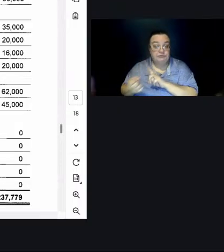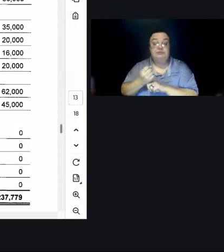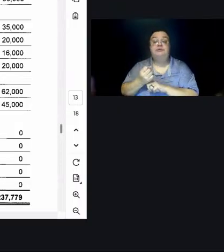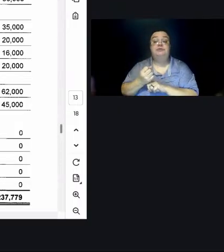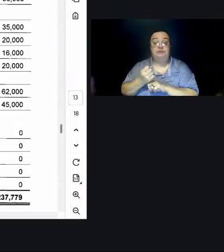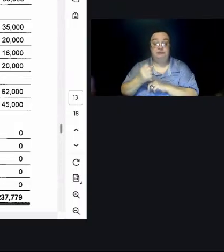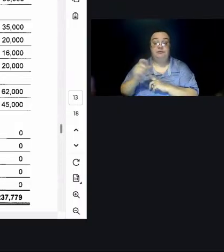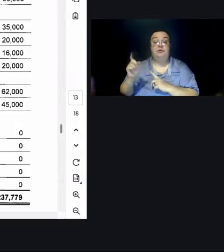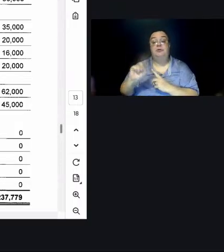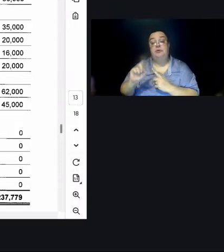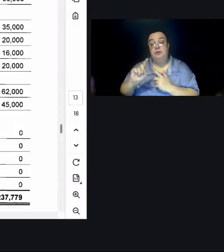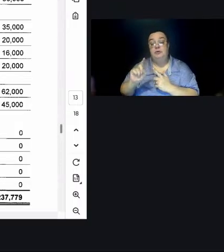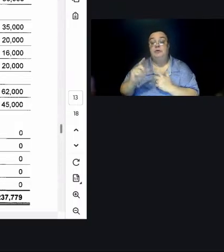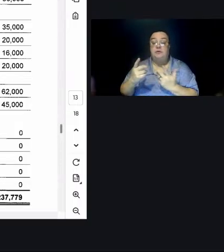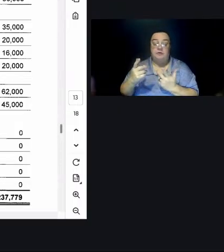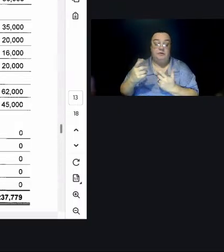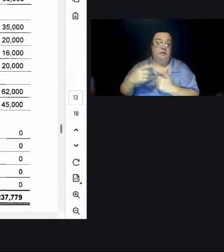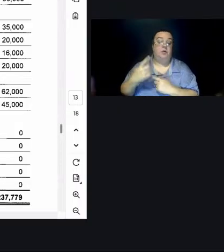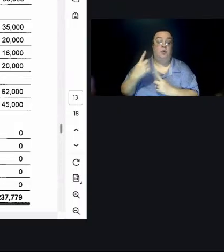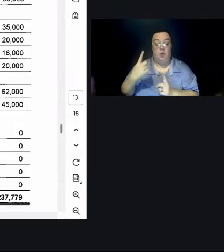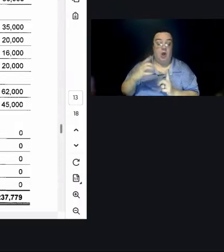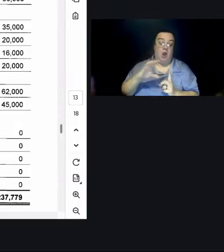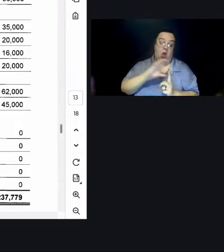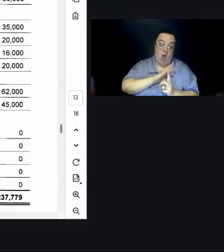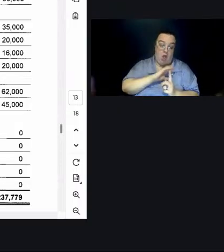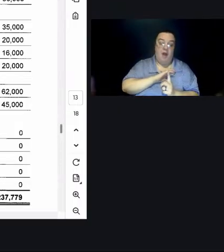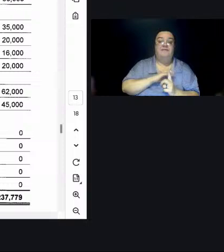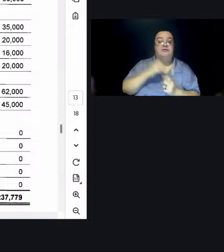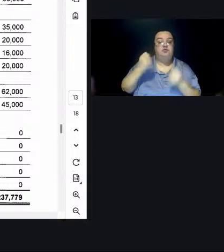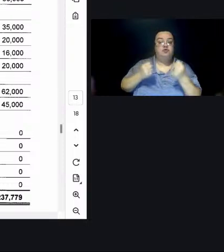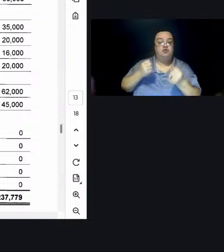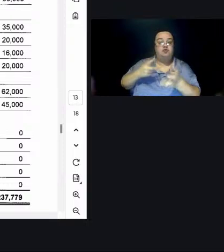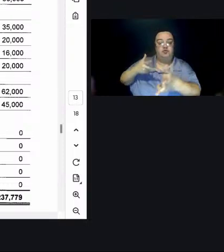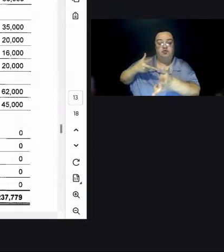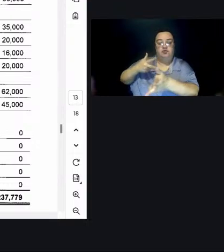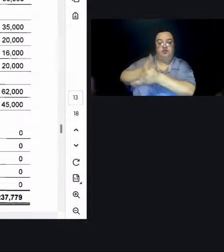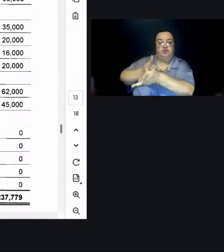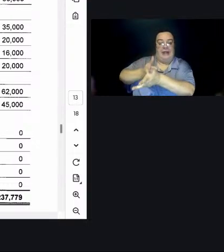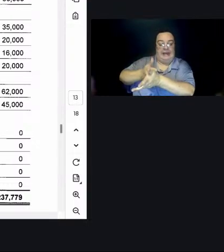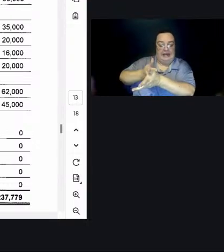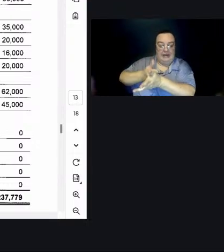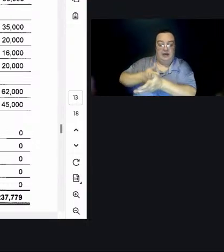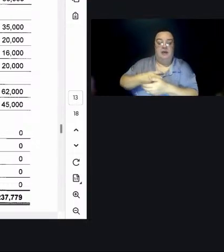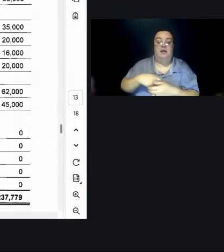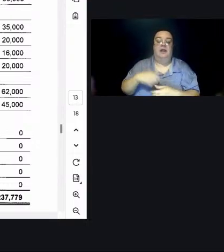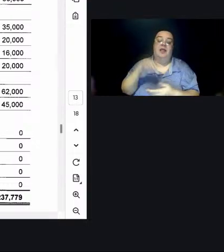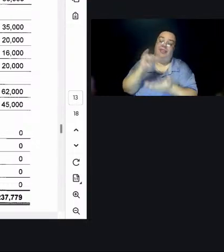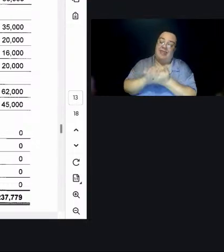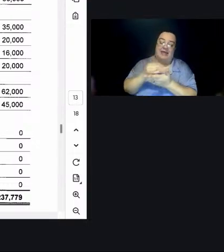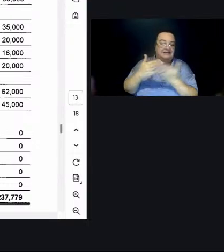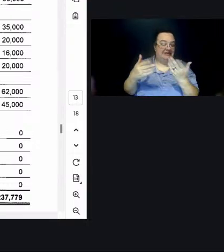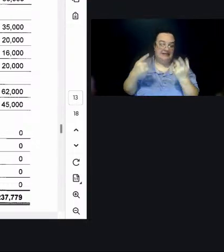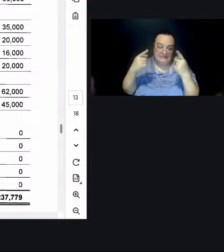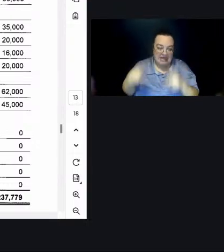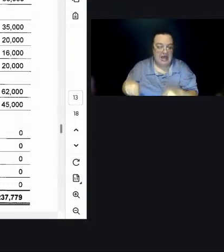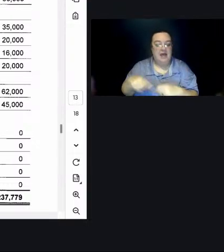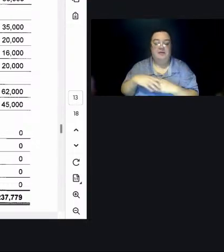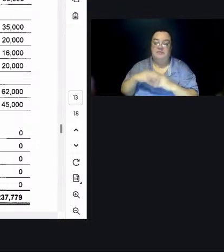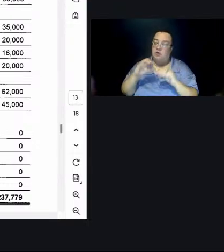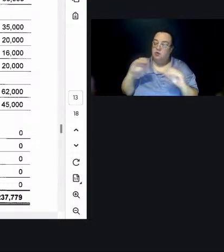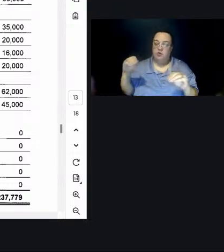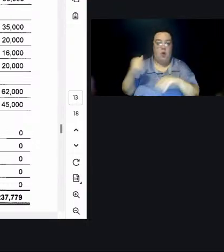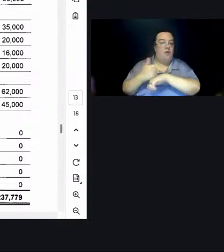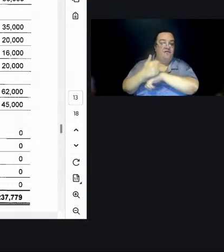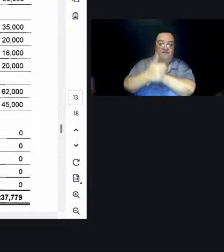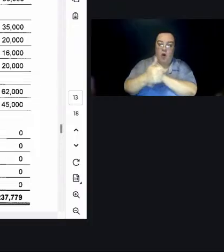where one officer was rear-ended in a motor vehicle collision. Those things happen, no fault of the officer.